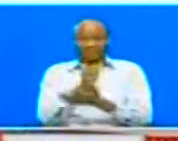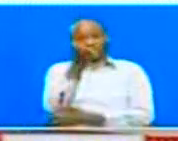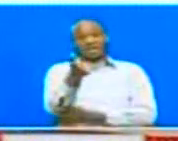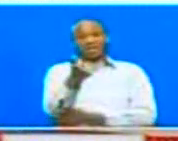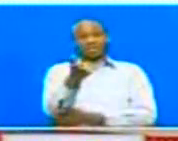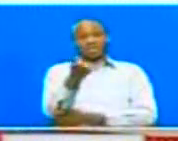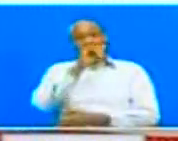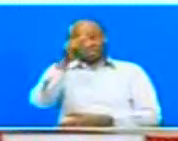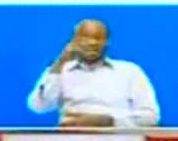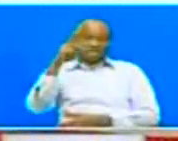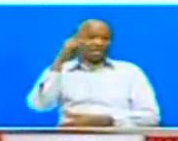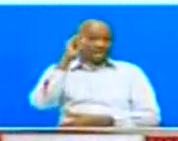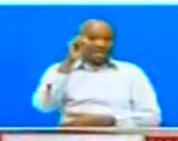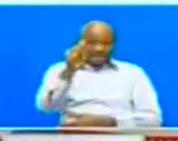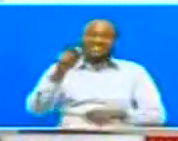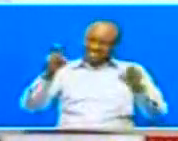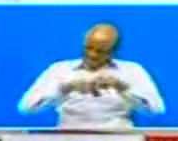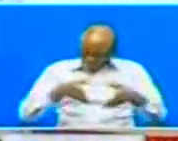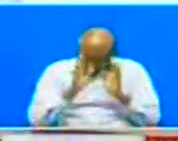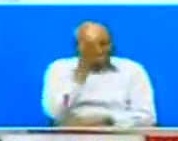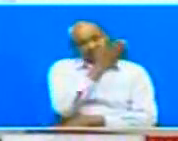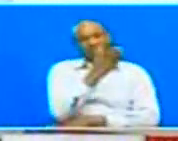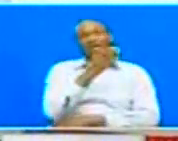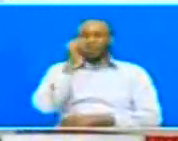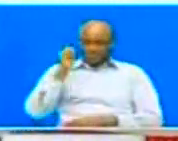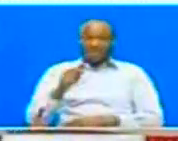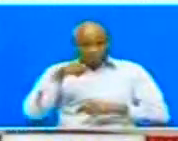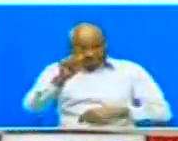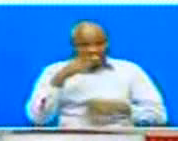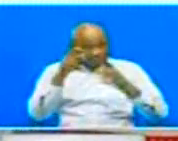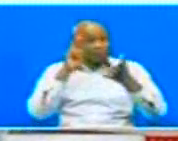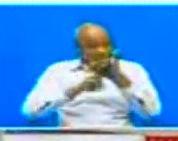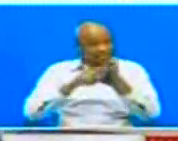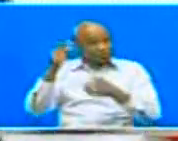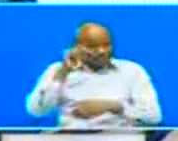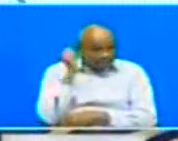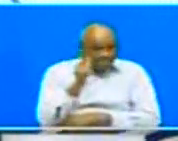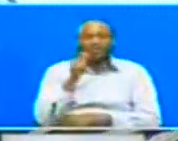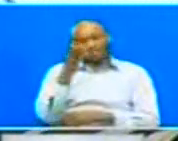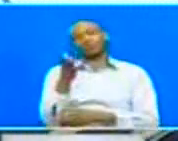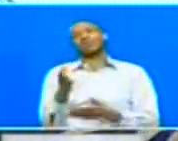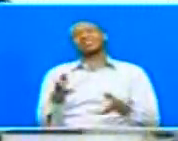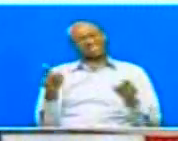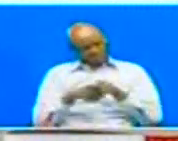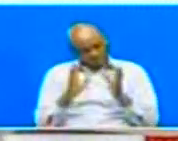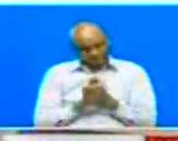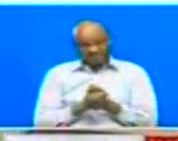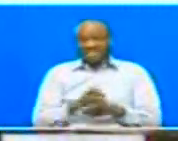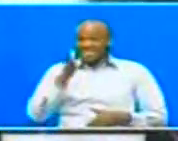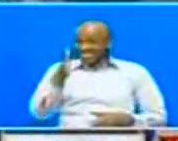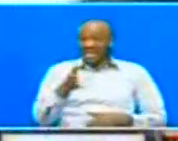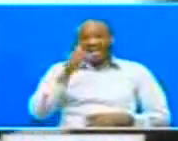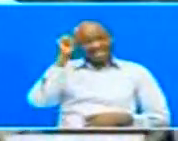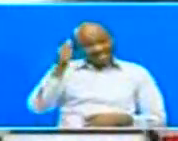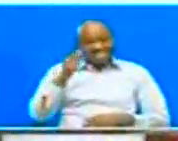points, JKIA and the rest, do we give you a visa to come into Kenya? Or not. Okay. We decide that. But all in this particular case, Kenya does not make the